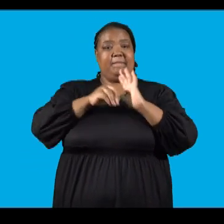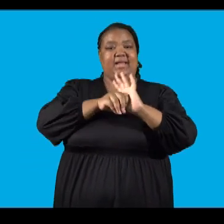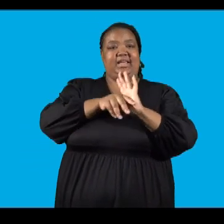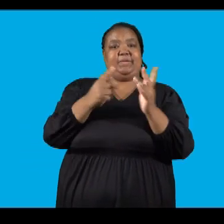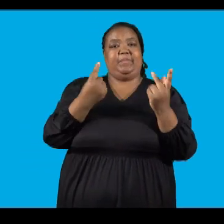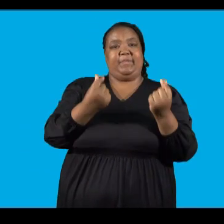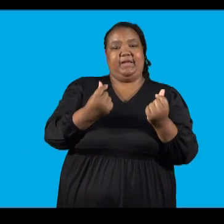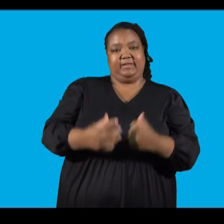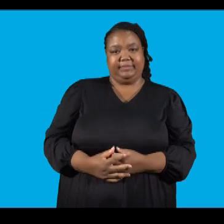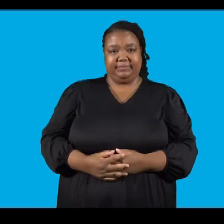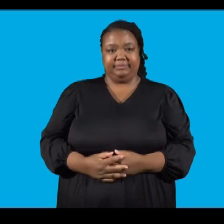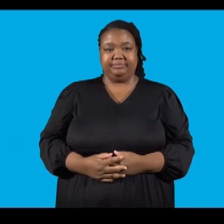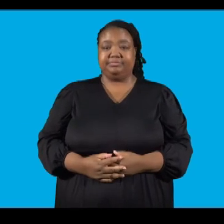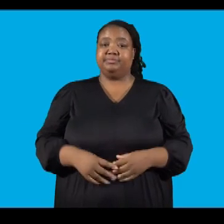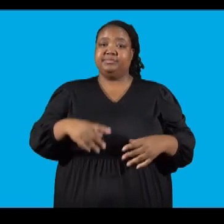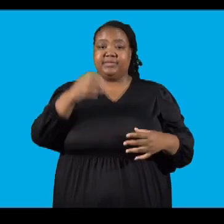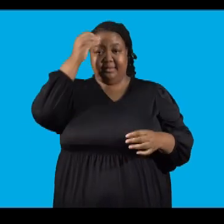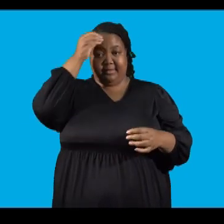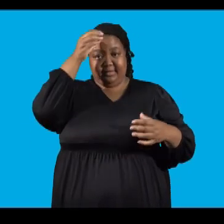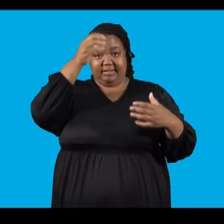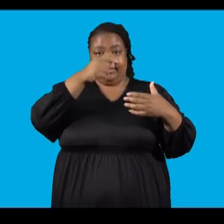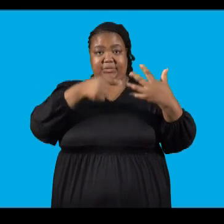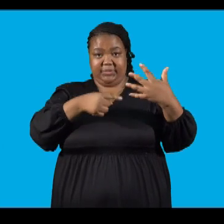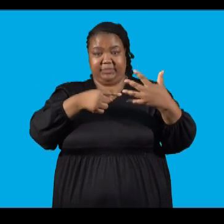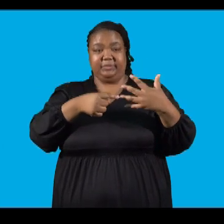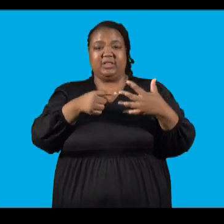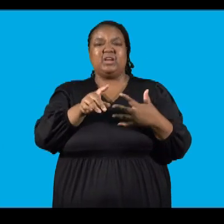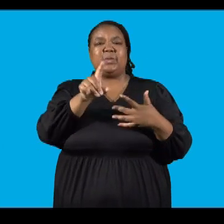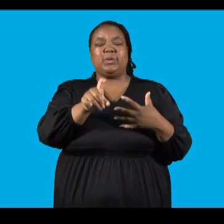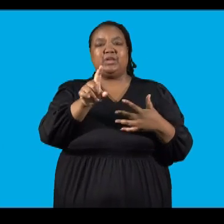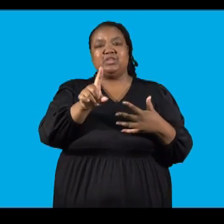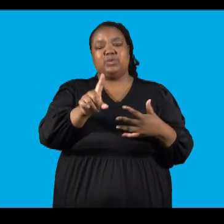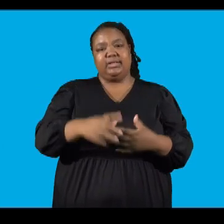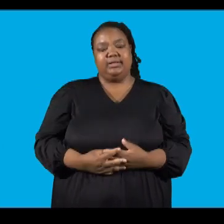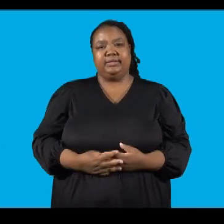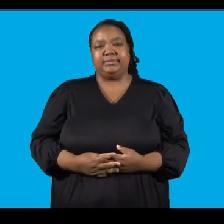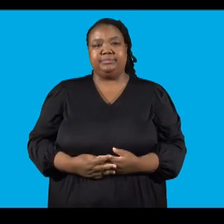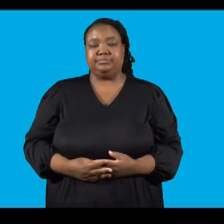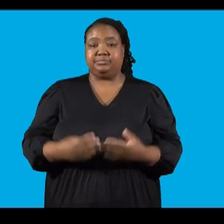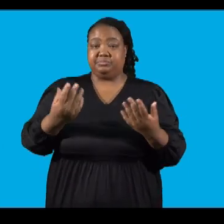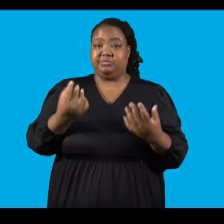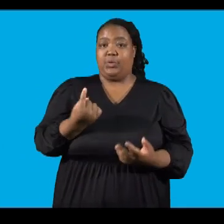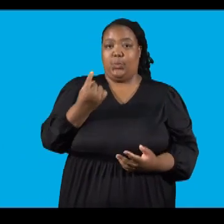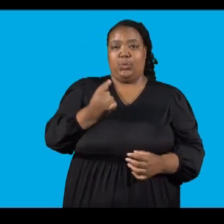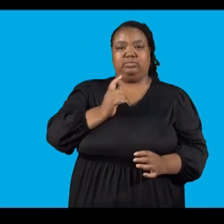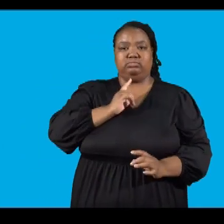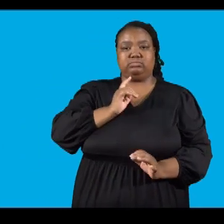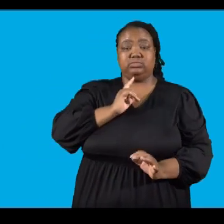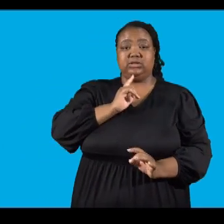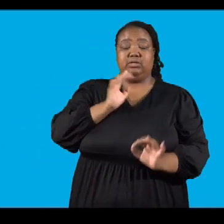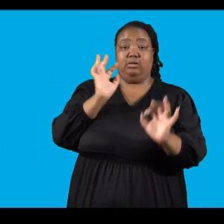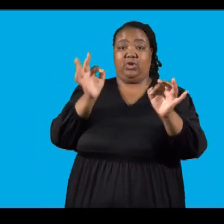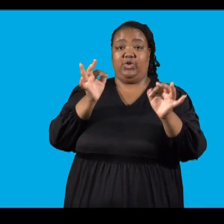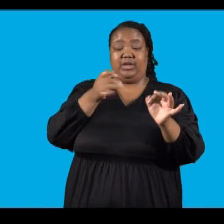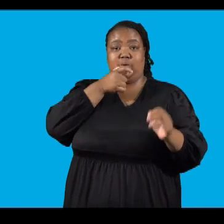right? The last one, under concepts, it's a question on giving one correct